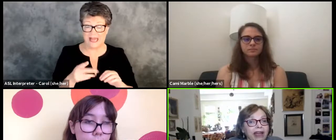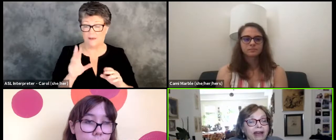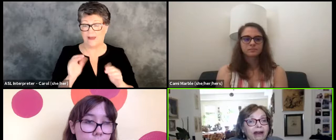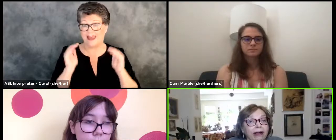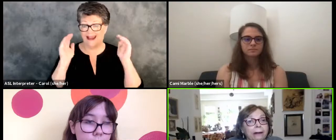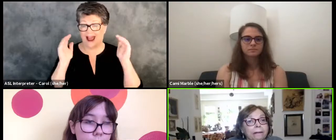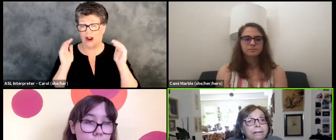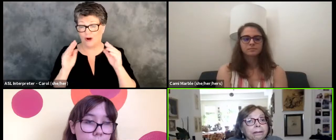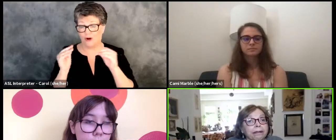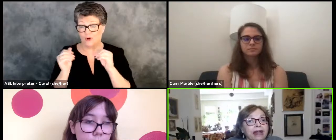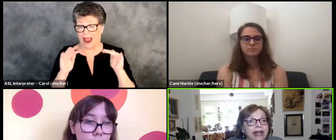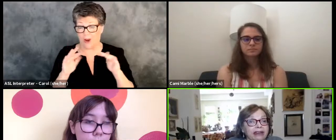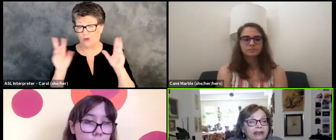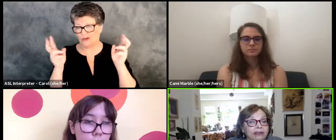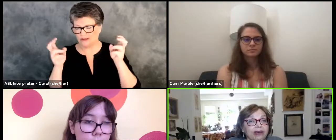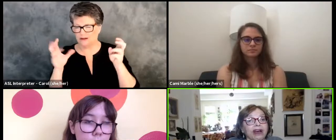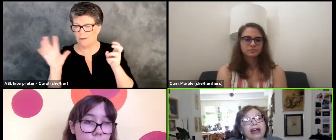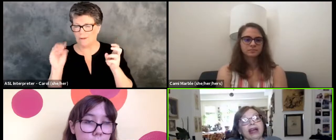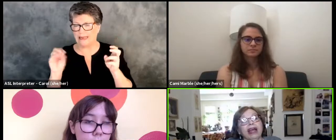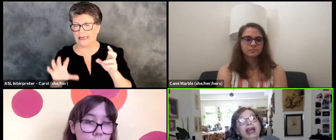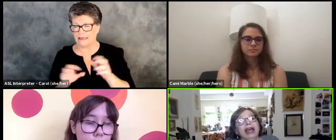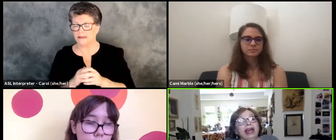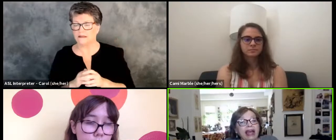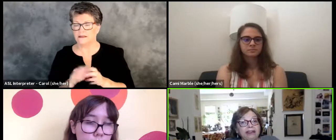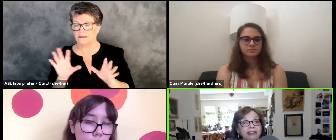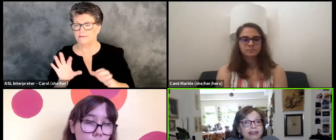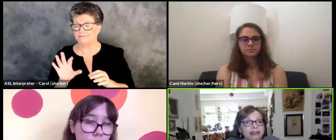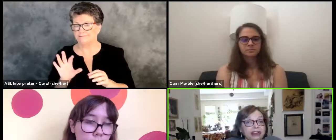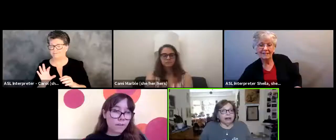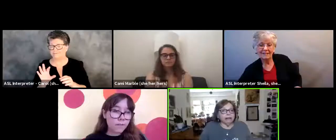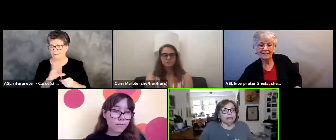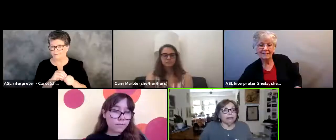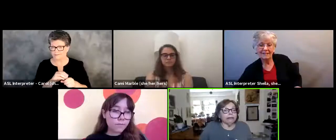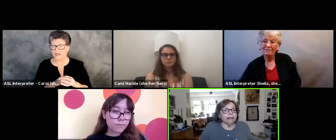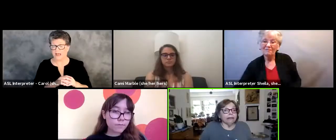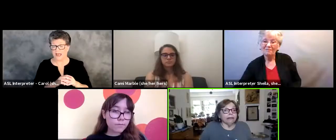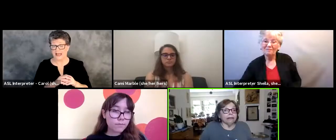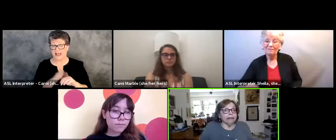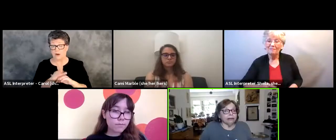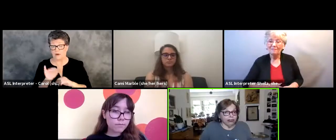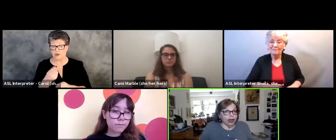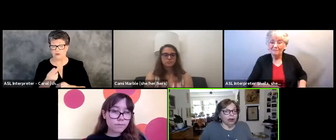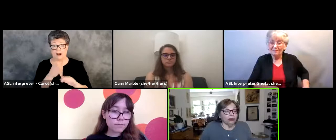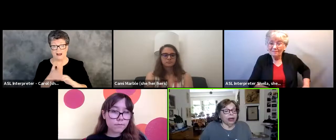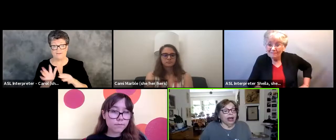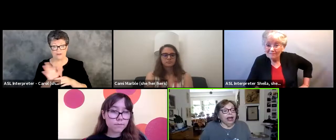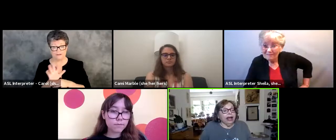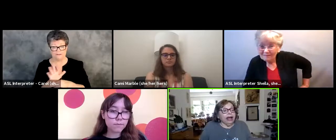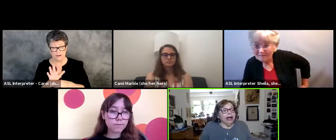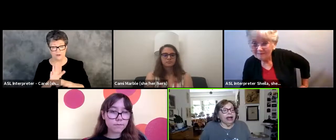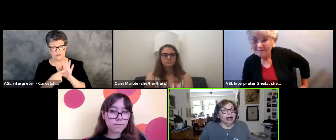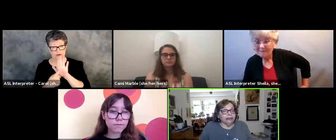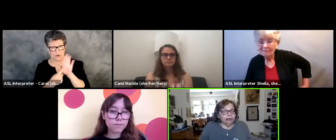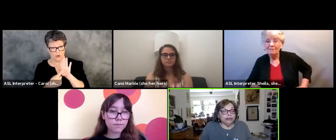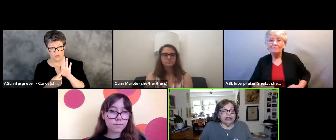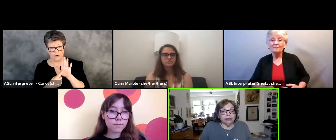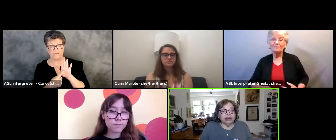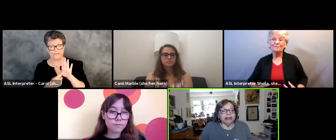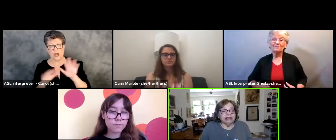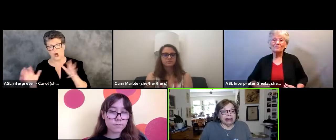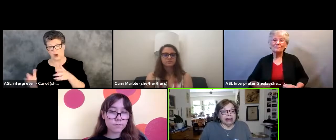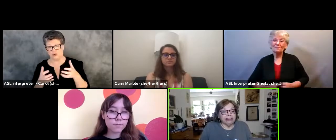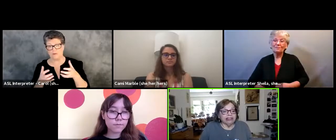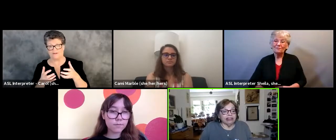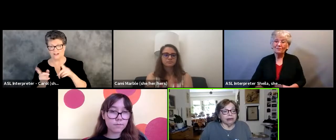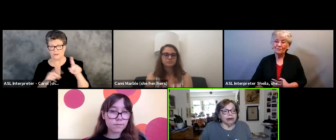were there in Utah, after the film was shown, a group of us went